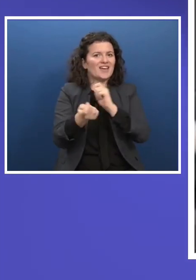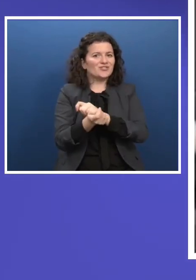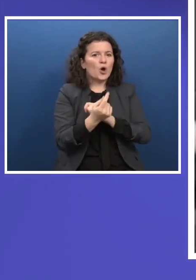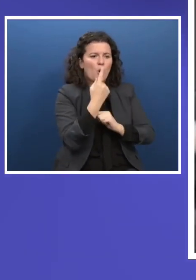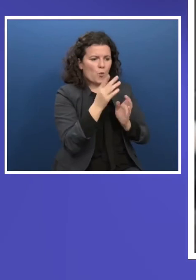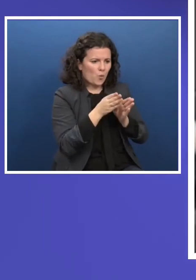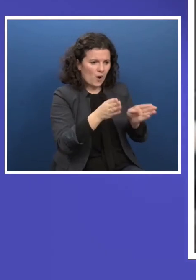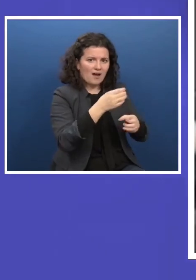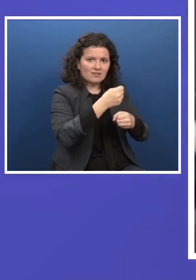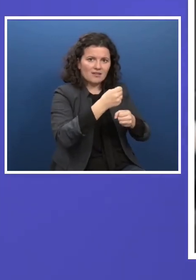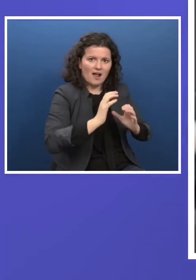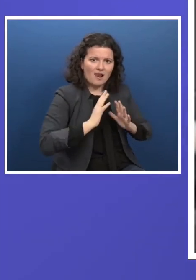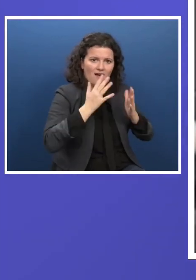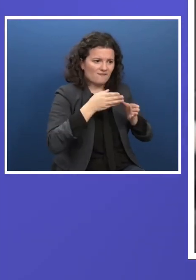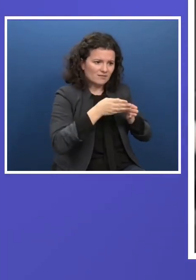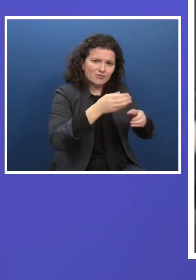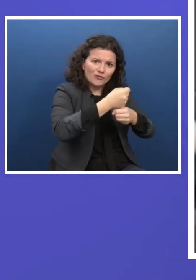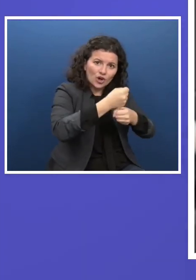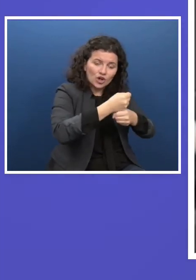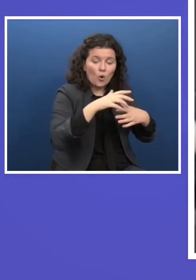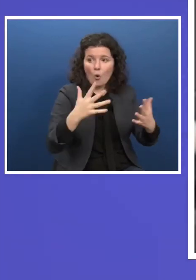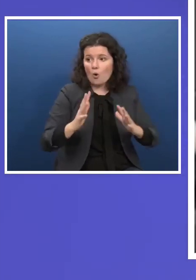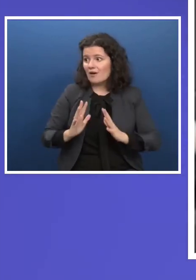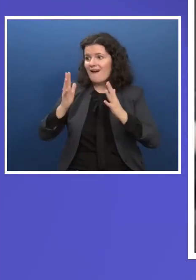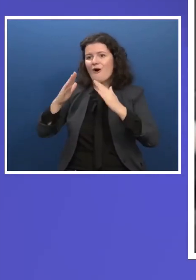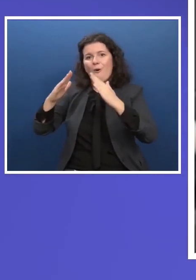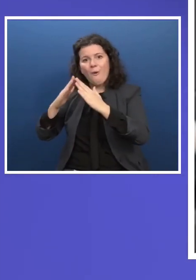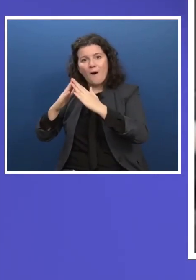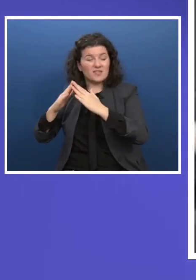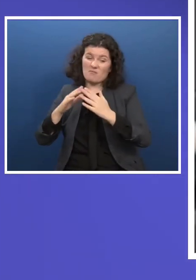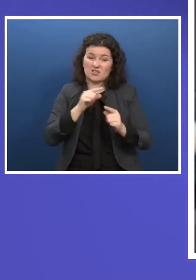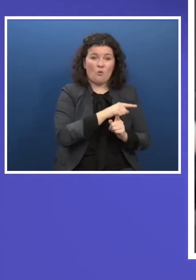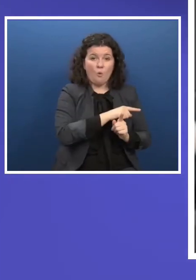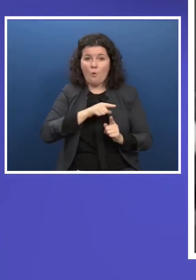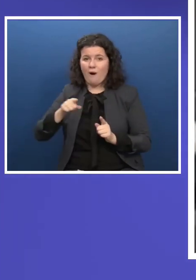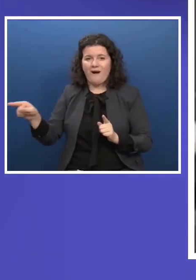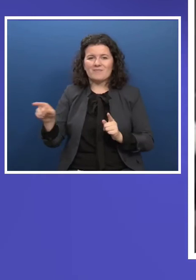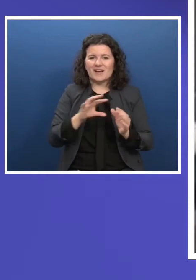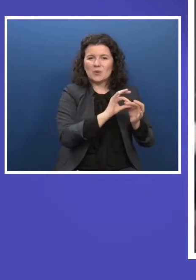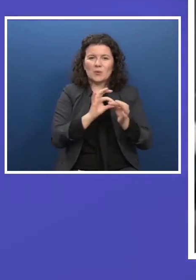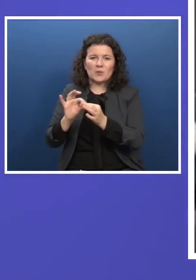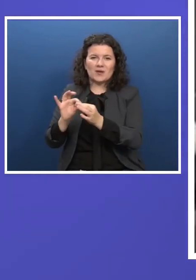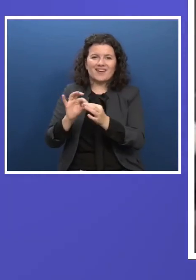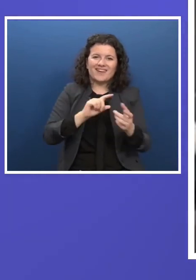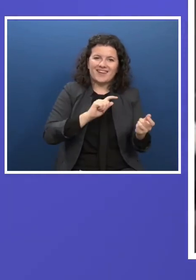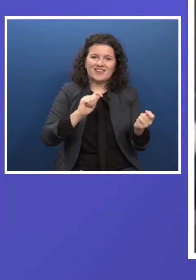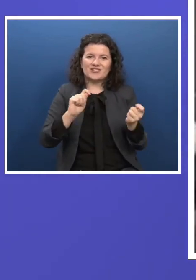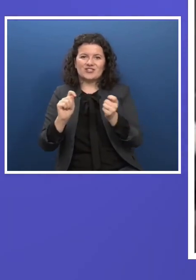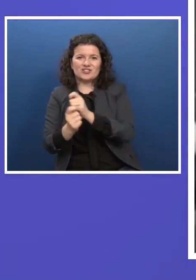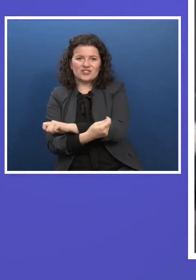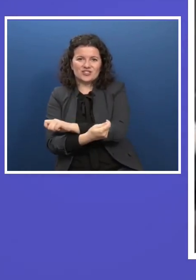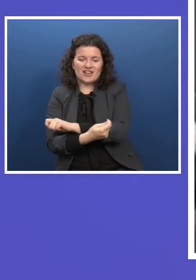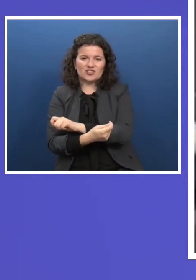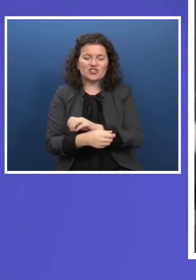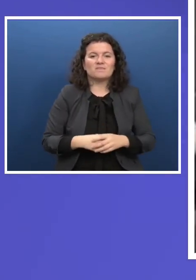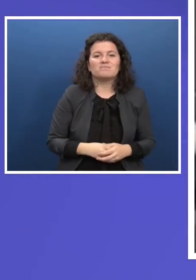and the household is as critical. This is a message that many of our speakers have really alluded to, and COVID-19